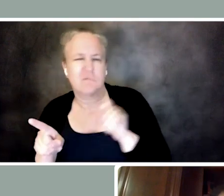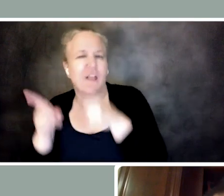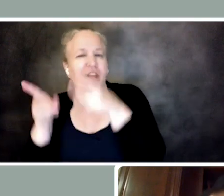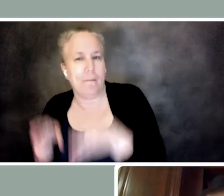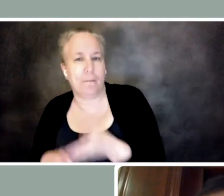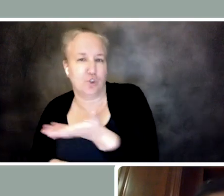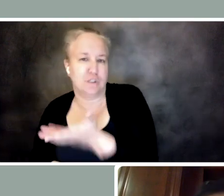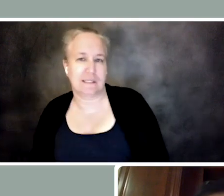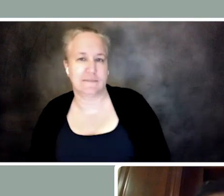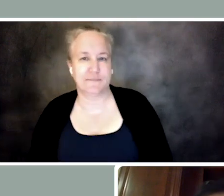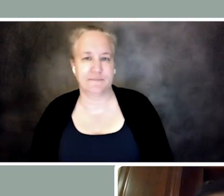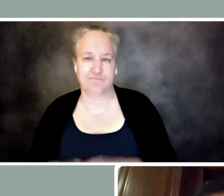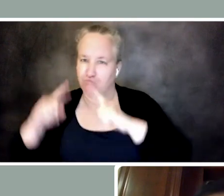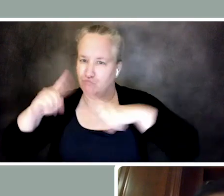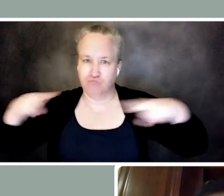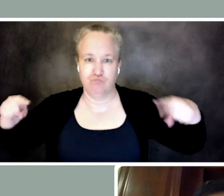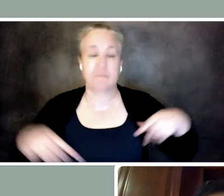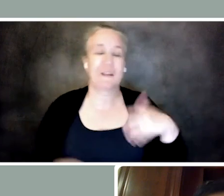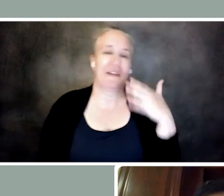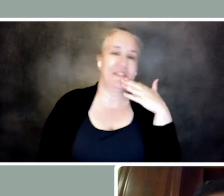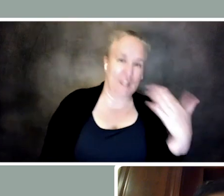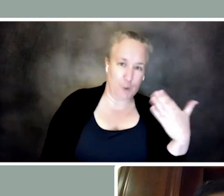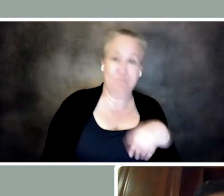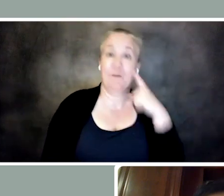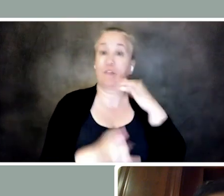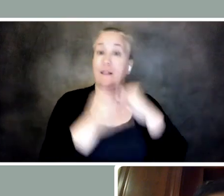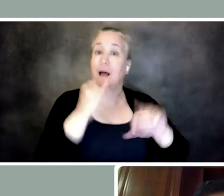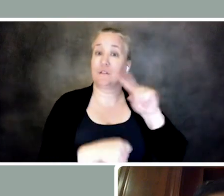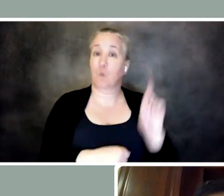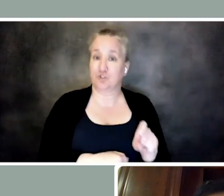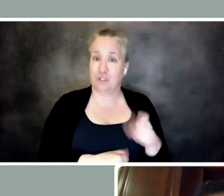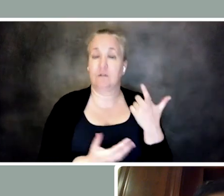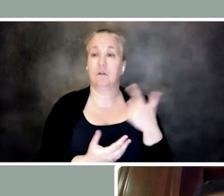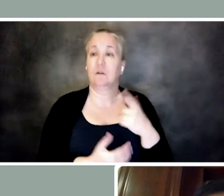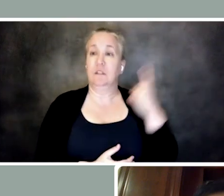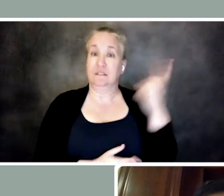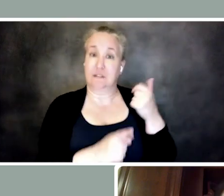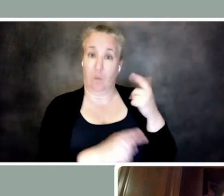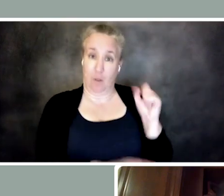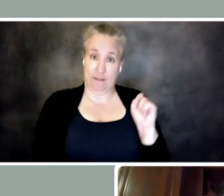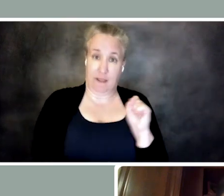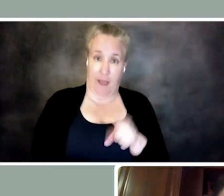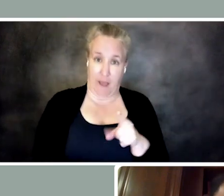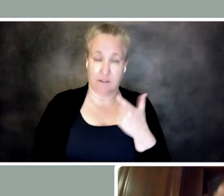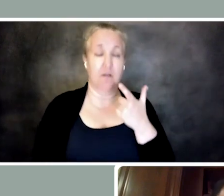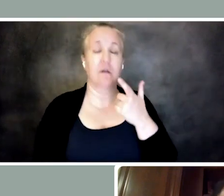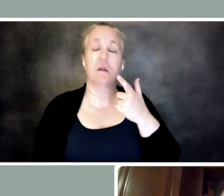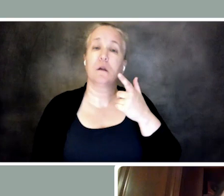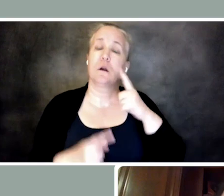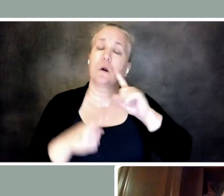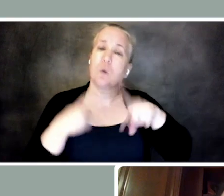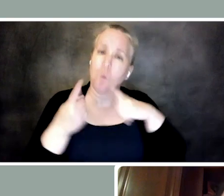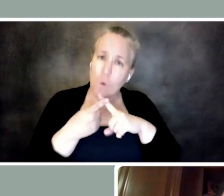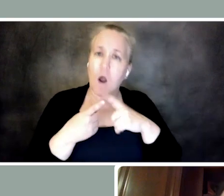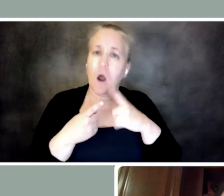Thank you. So for our last question, someone is asking, when you look over